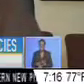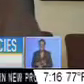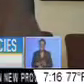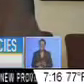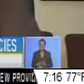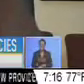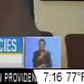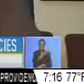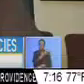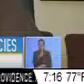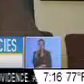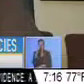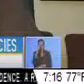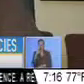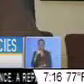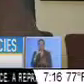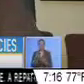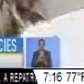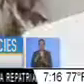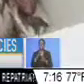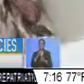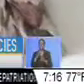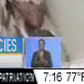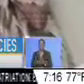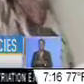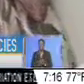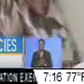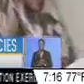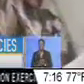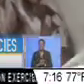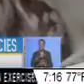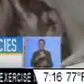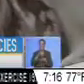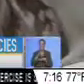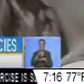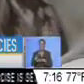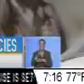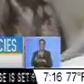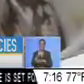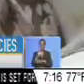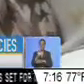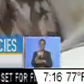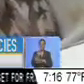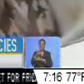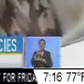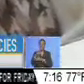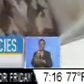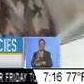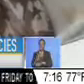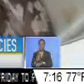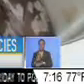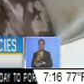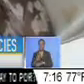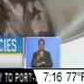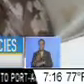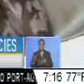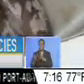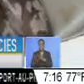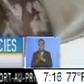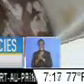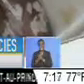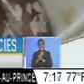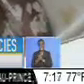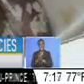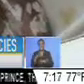grouper or not. And since the Nassau grouper is now considered critically endangered, Gittin says persons found catching or landing is a